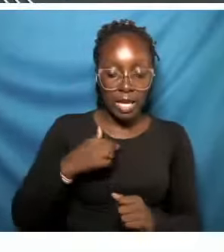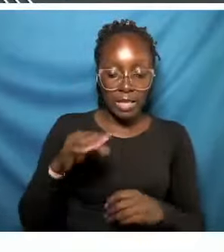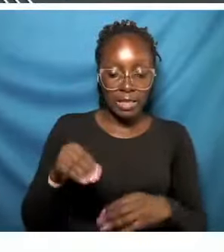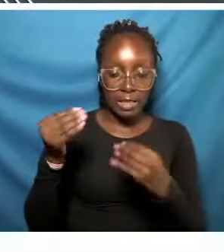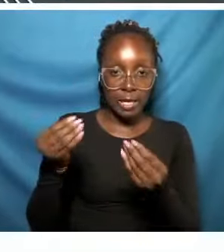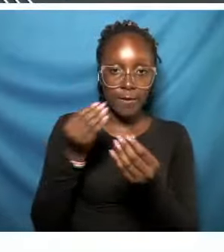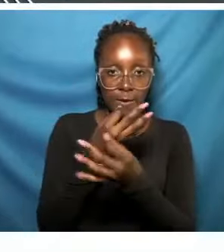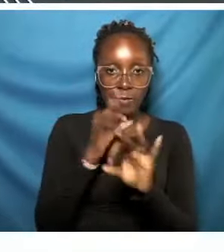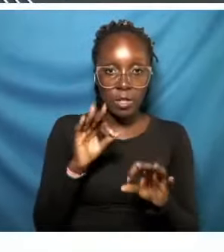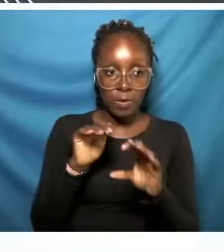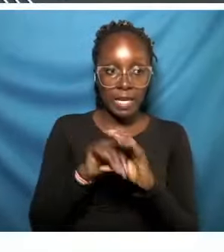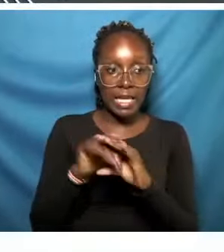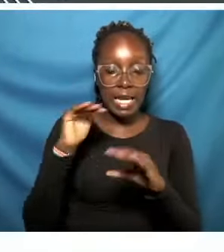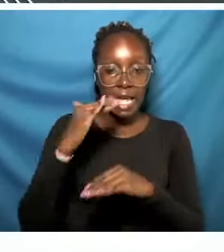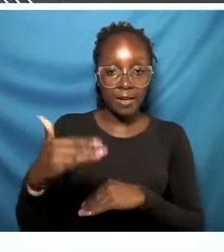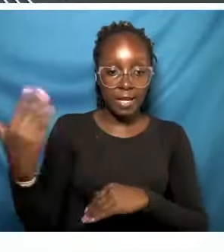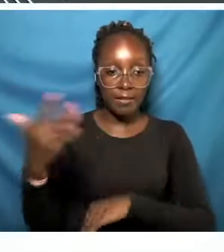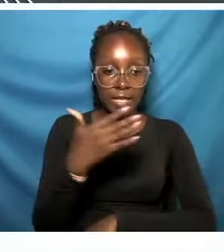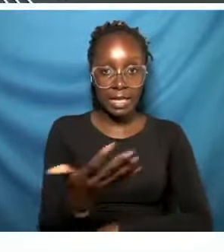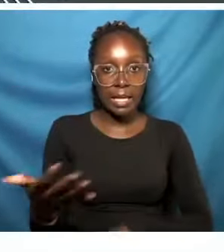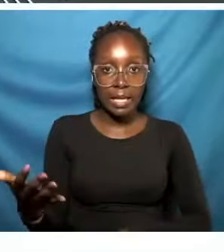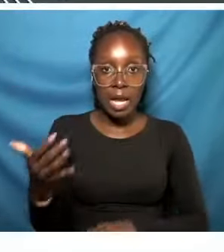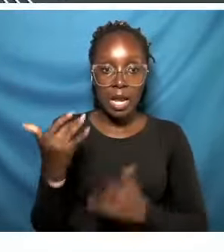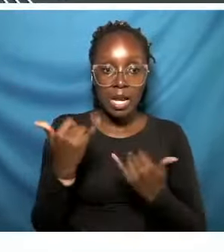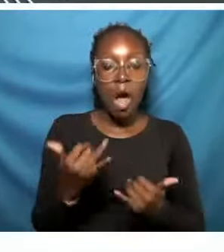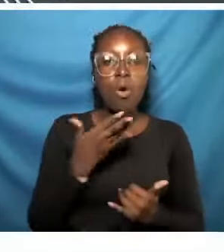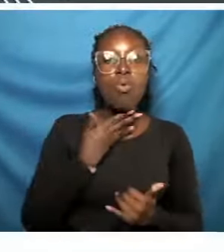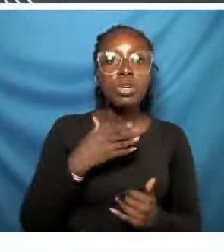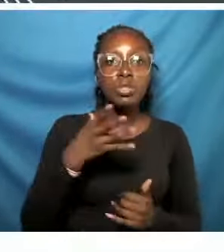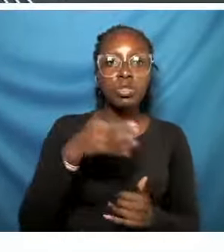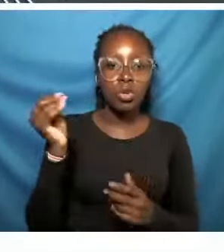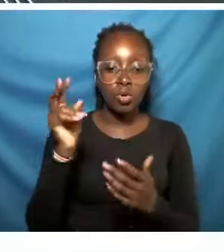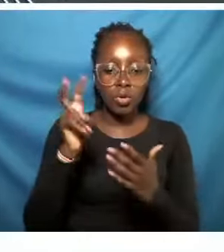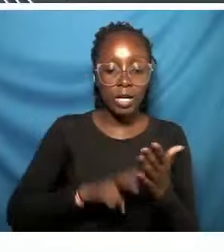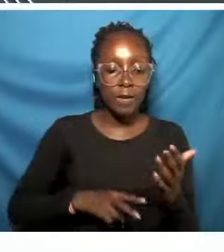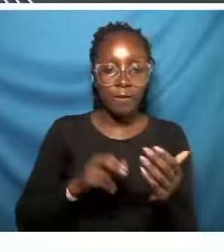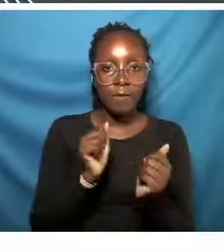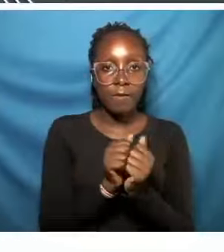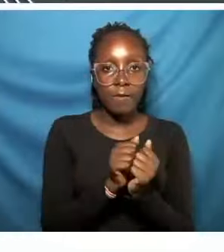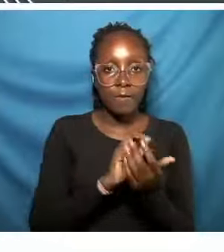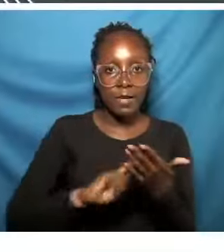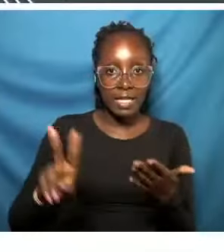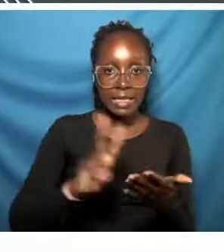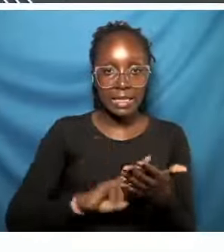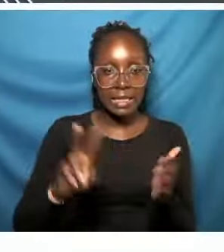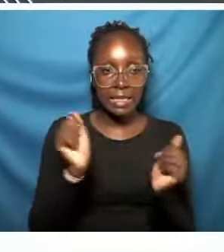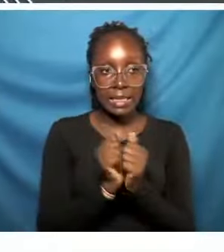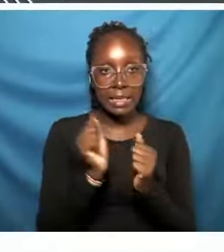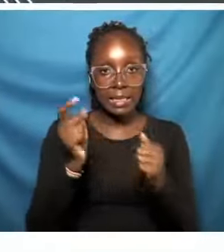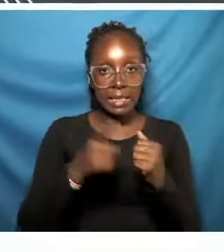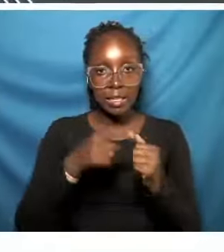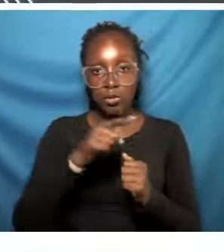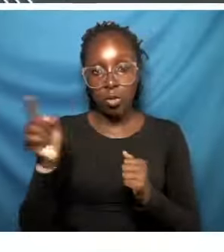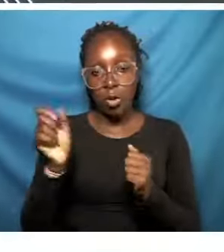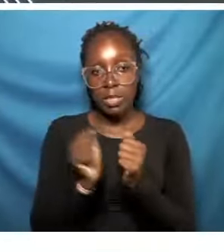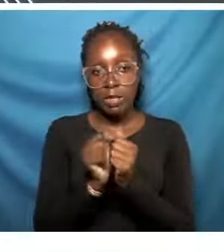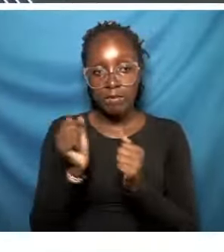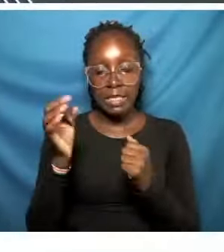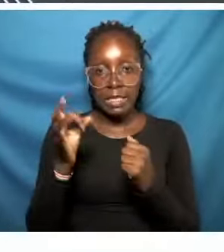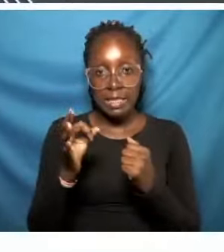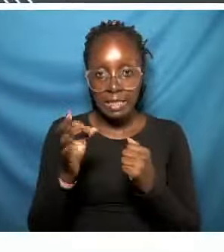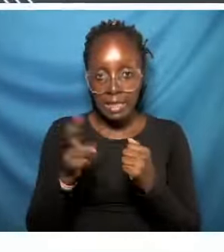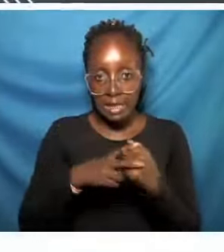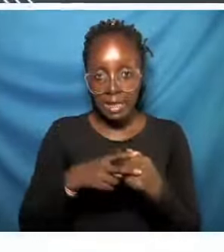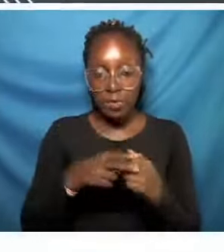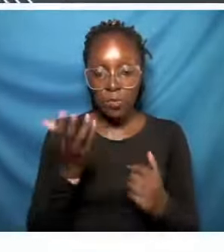way. Amen? I want you to go and read verse 16 and verse 17, where Paul only says, enjoy that freedom. He says, enjoy